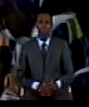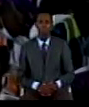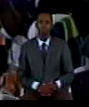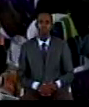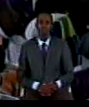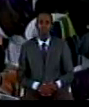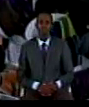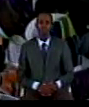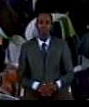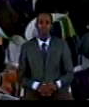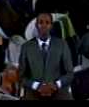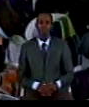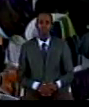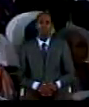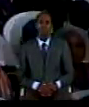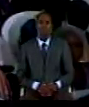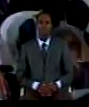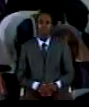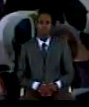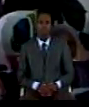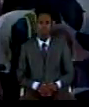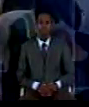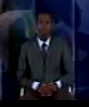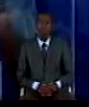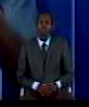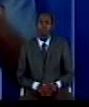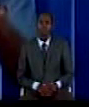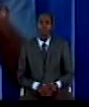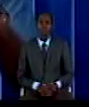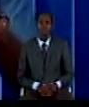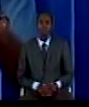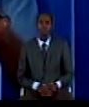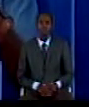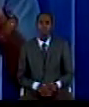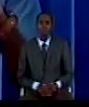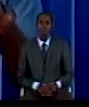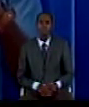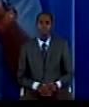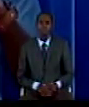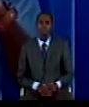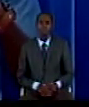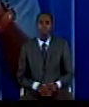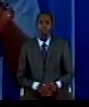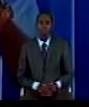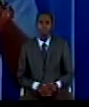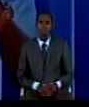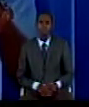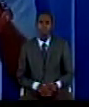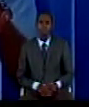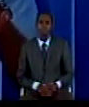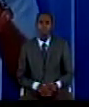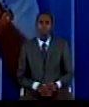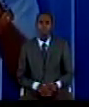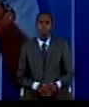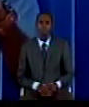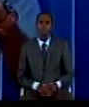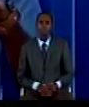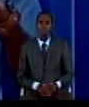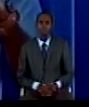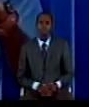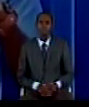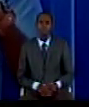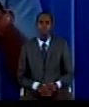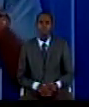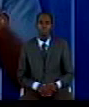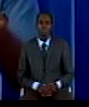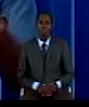bin godiya tunde kana gani in Allah ya da za ka ba da testimony a gaban jama'a to godiya ga Allah baba na yana gani na gode wa Allah tunde baba